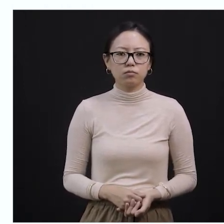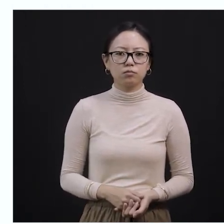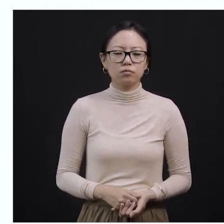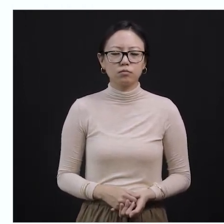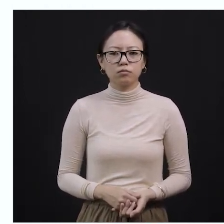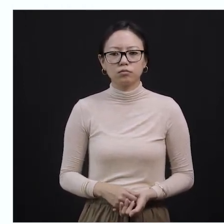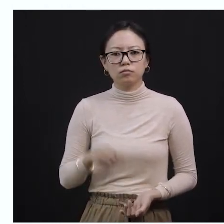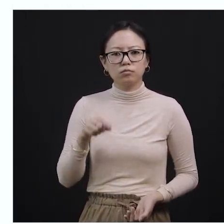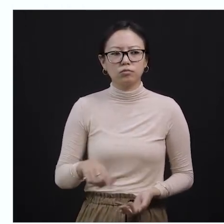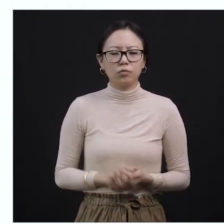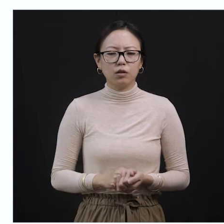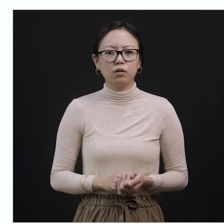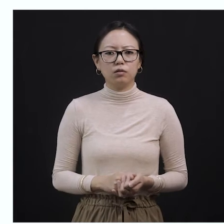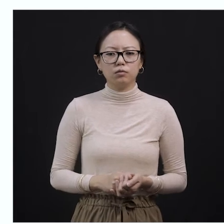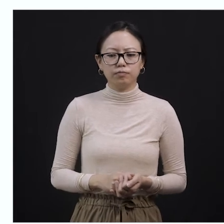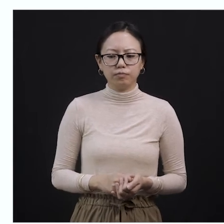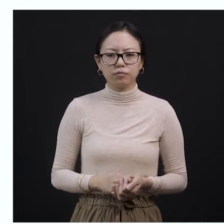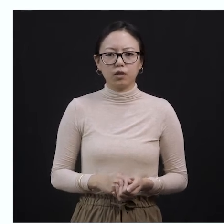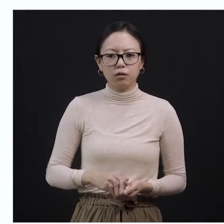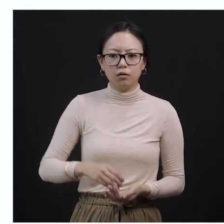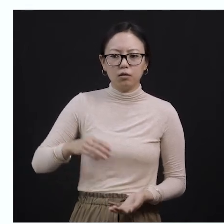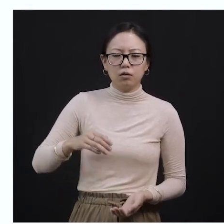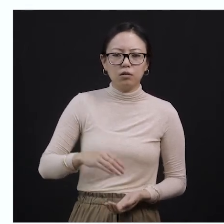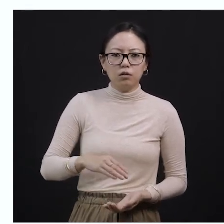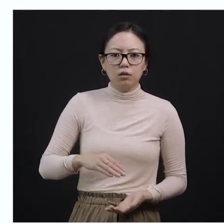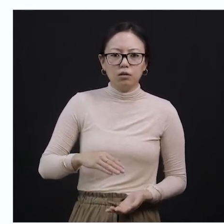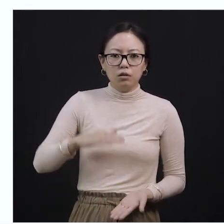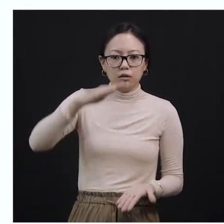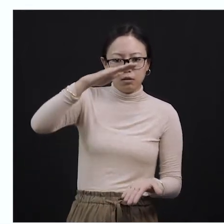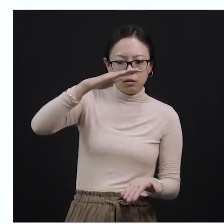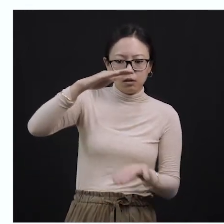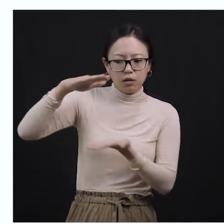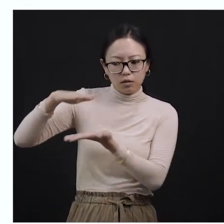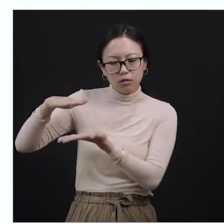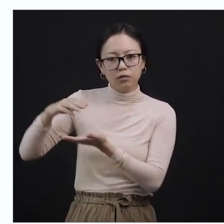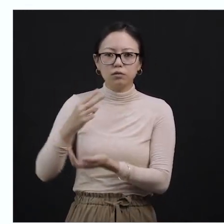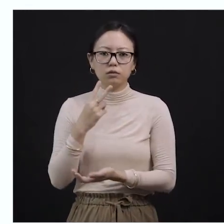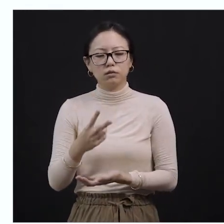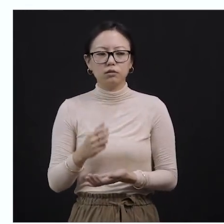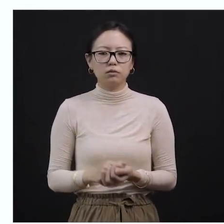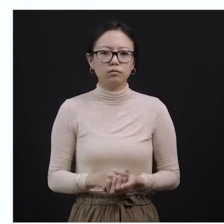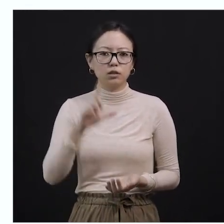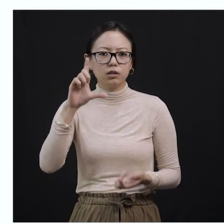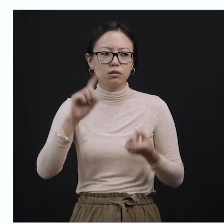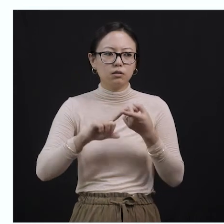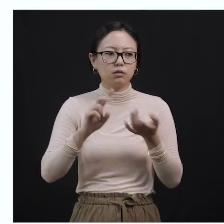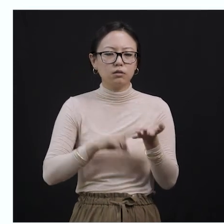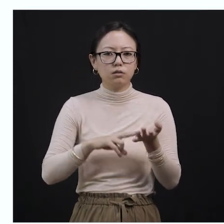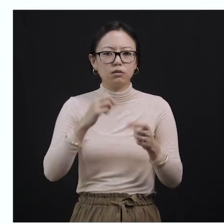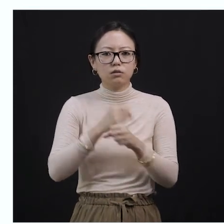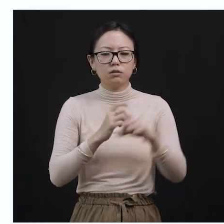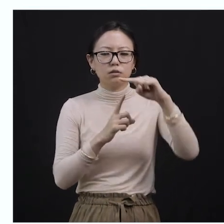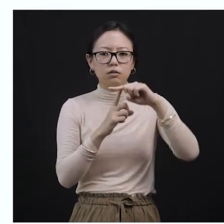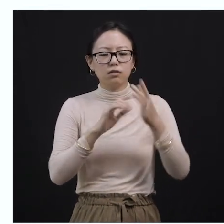lengths, okay? If you look at the pencil 1 and pencil 2, let's try to identify